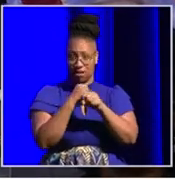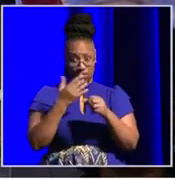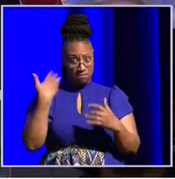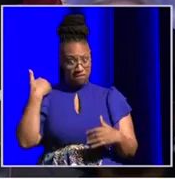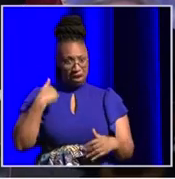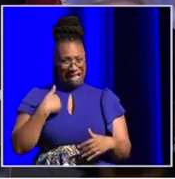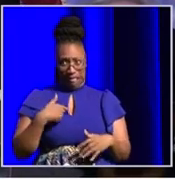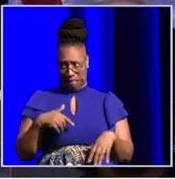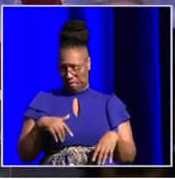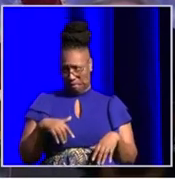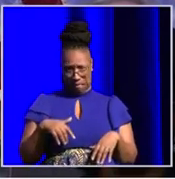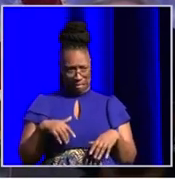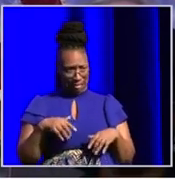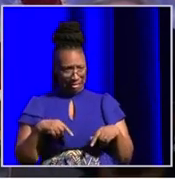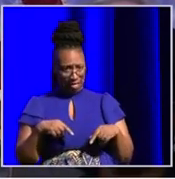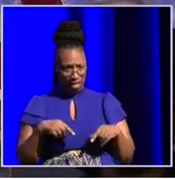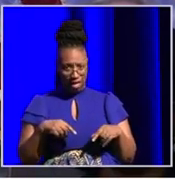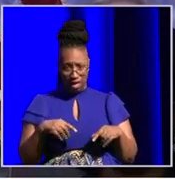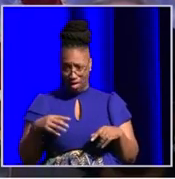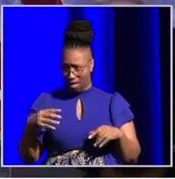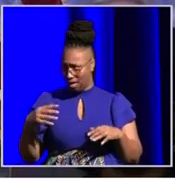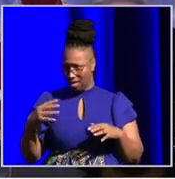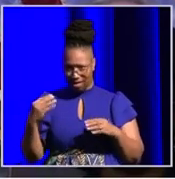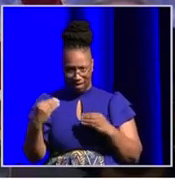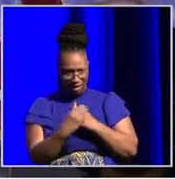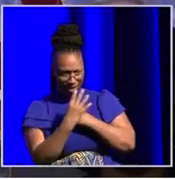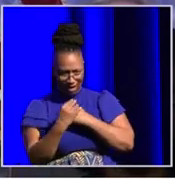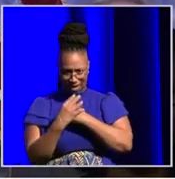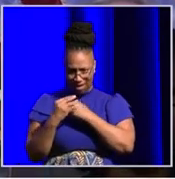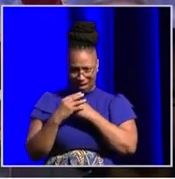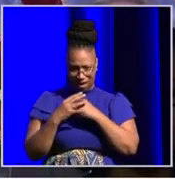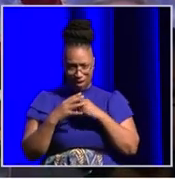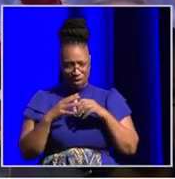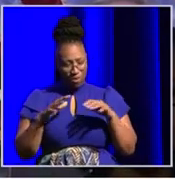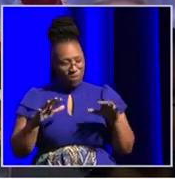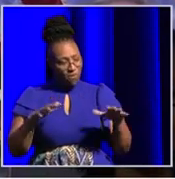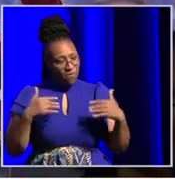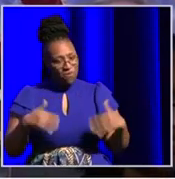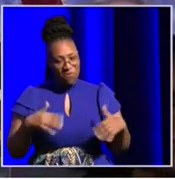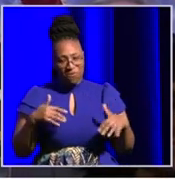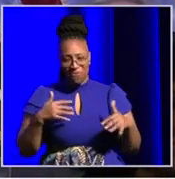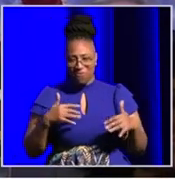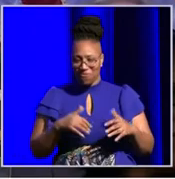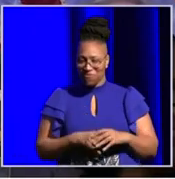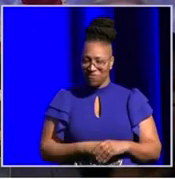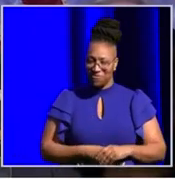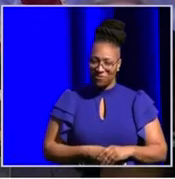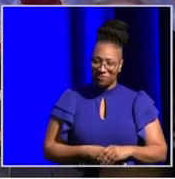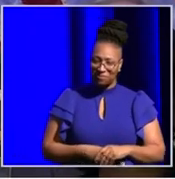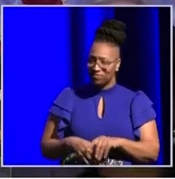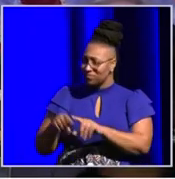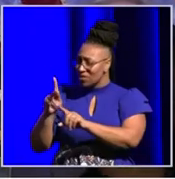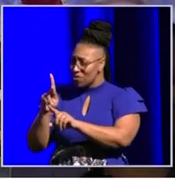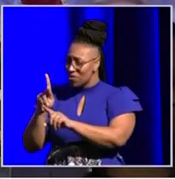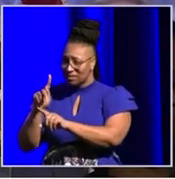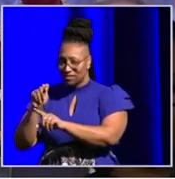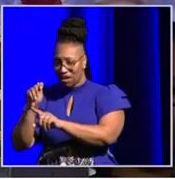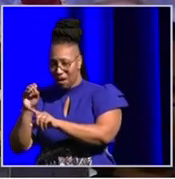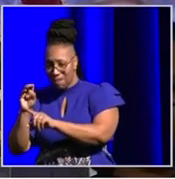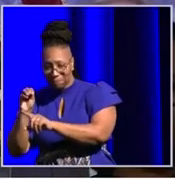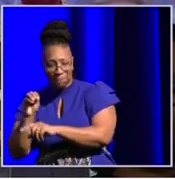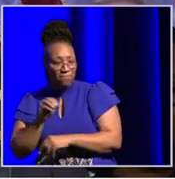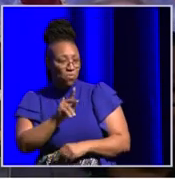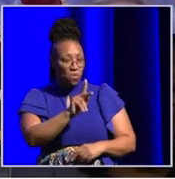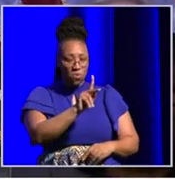So please, take a moment, Tom, Kojo, and help me recognize the McDuffies that are here today, and